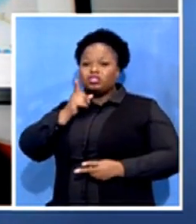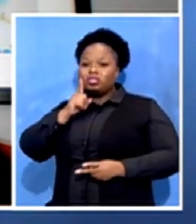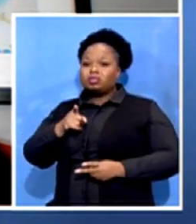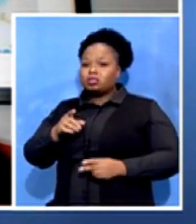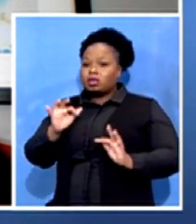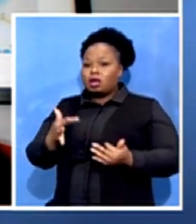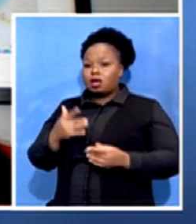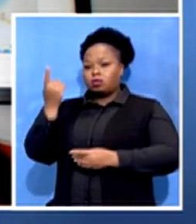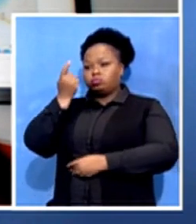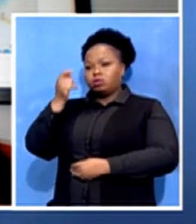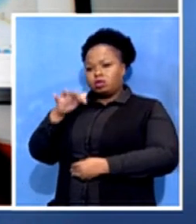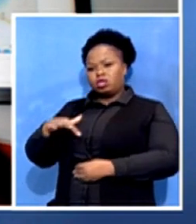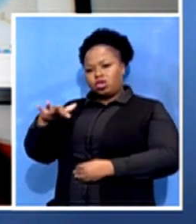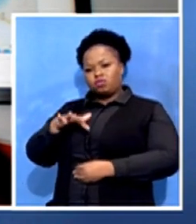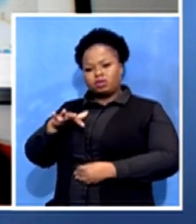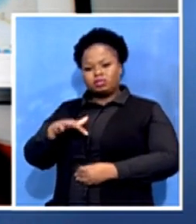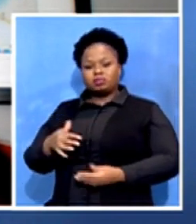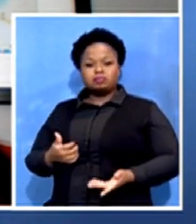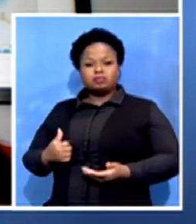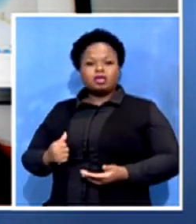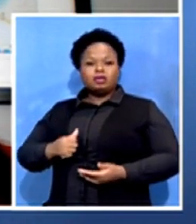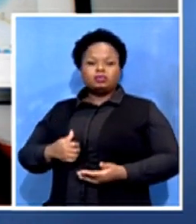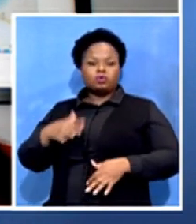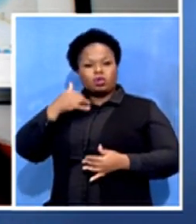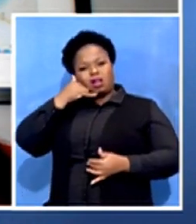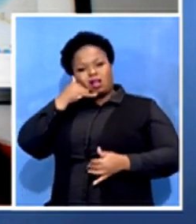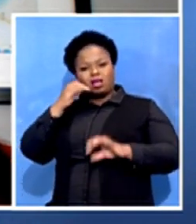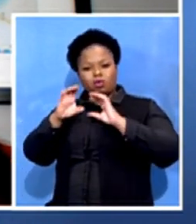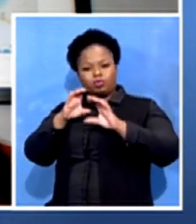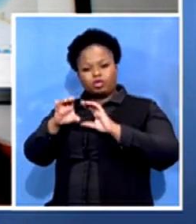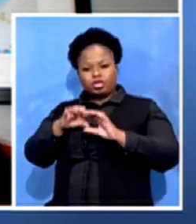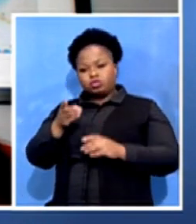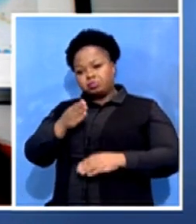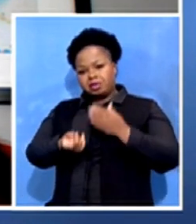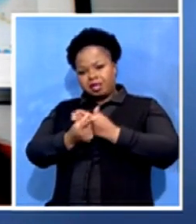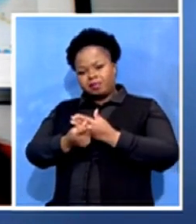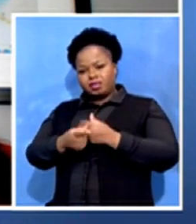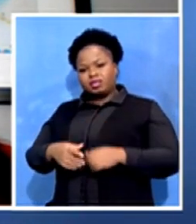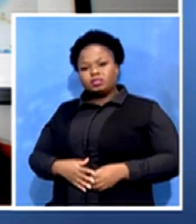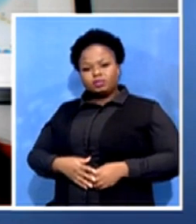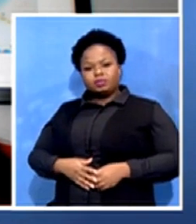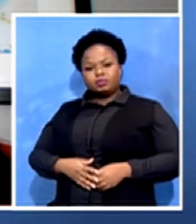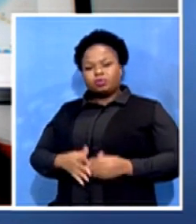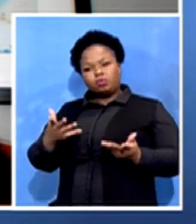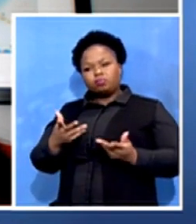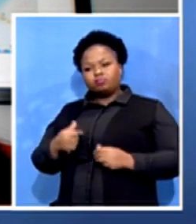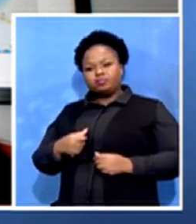the telecommunication infrastructure challenges still persist? How are they going to access the content offered through this